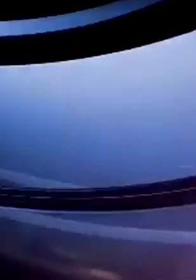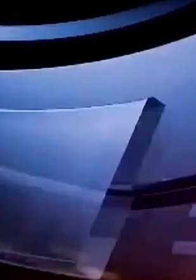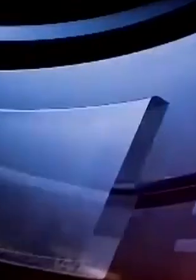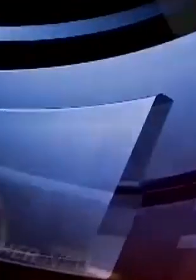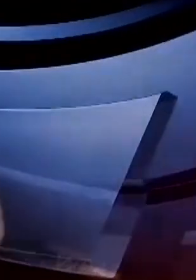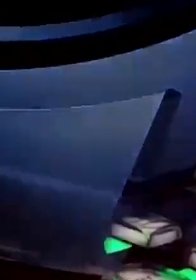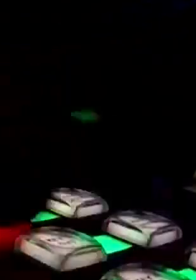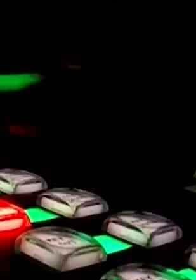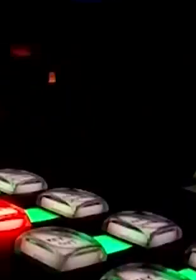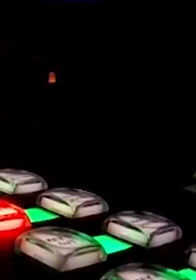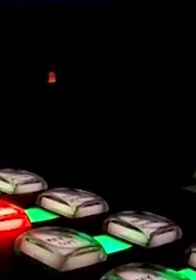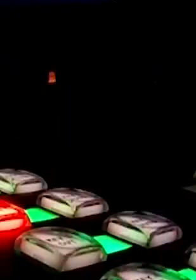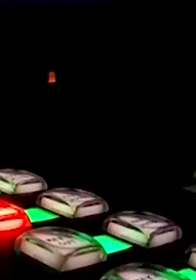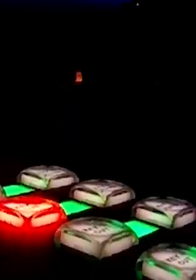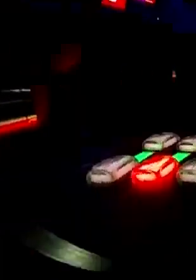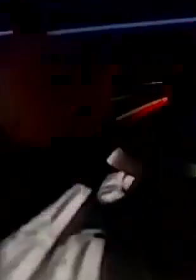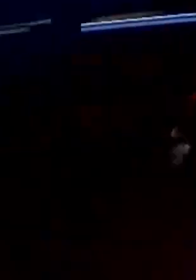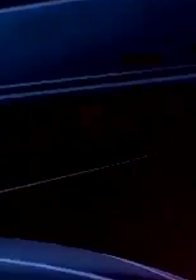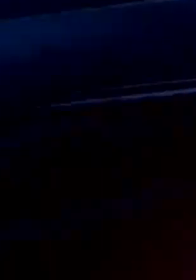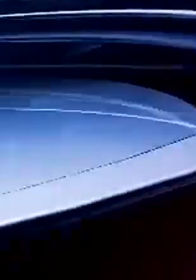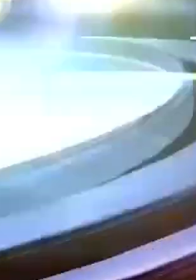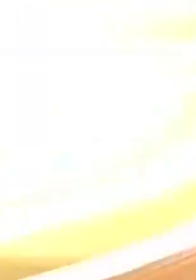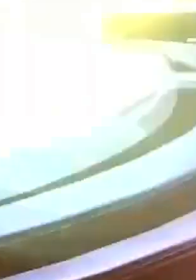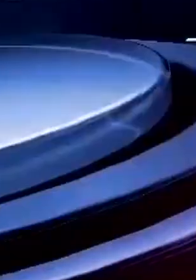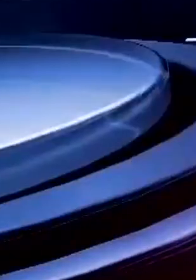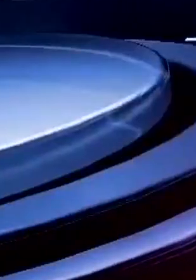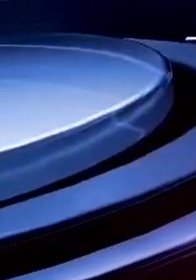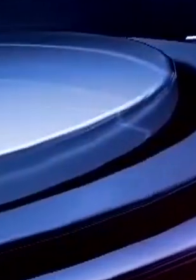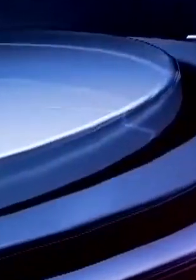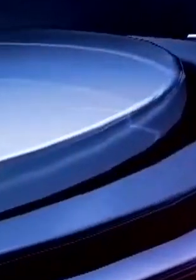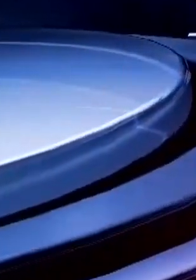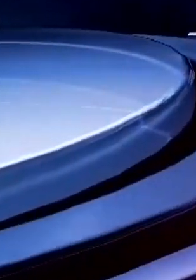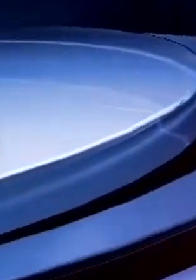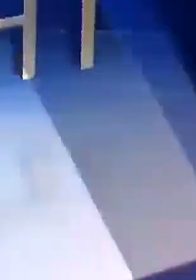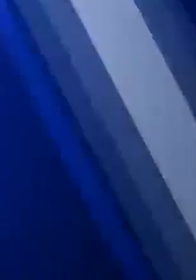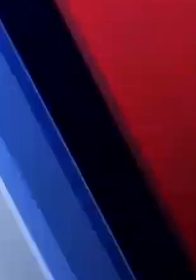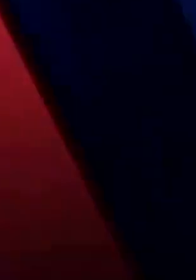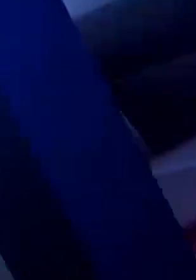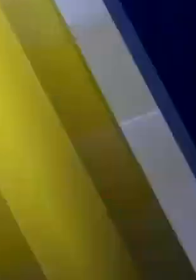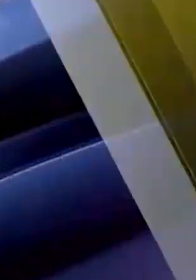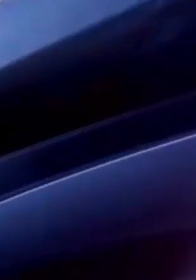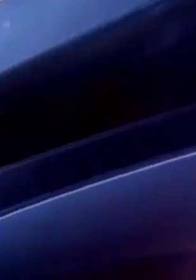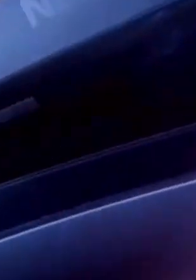Broadcasting from our studios in the Pine St. Michael, this is CBC Newsnight, starting now.